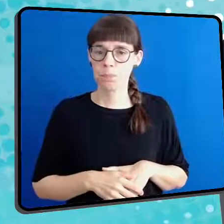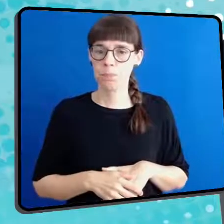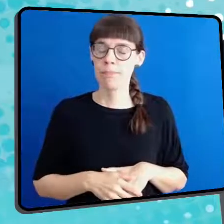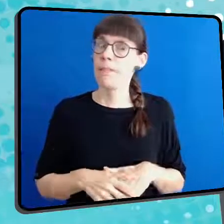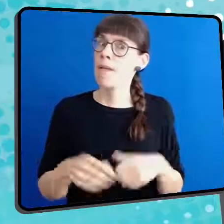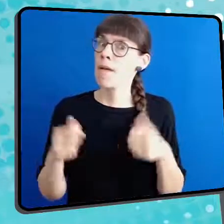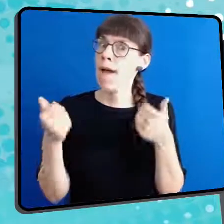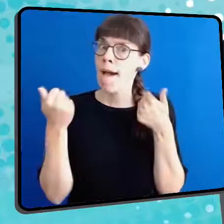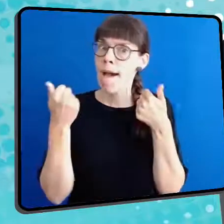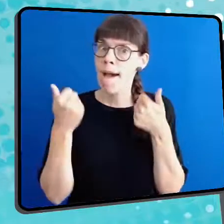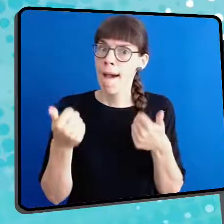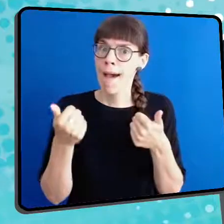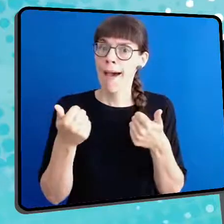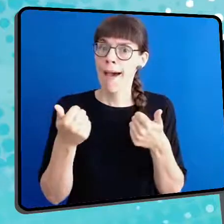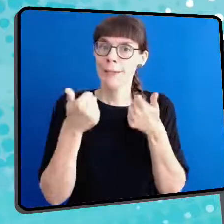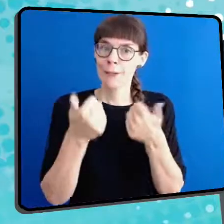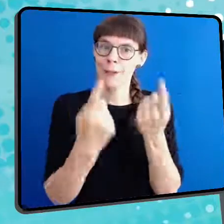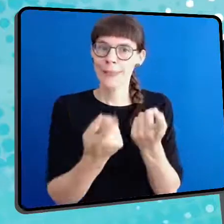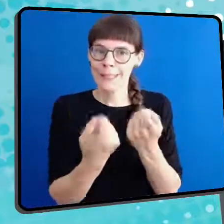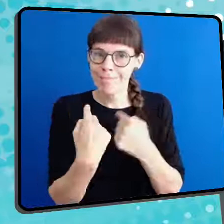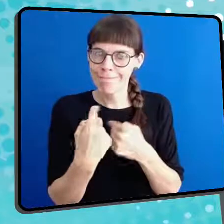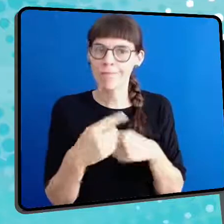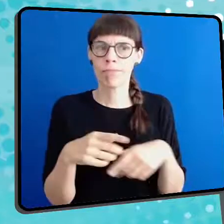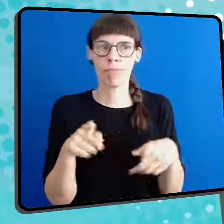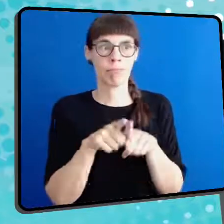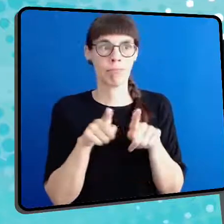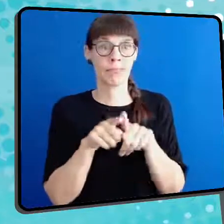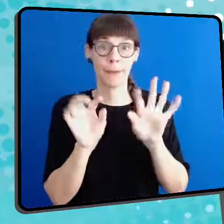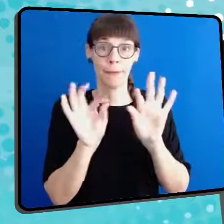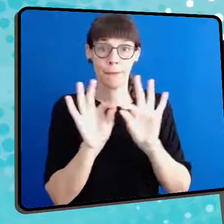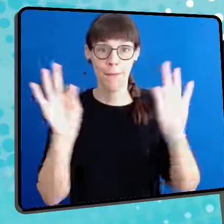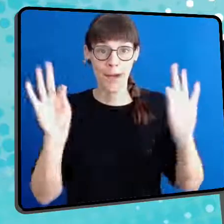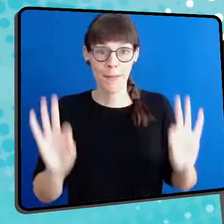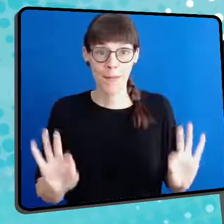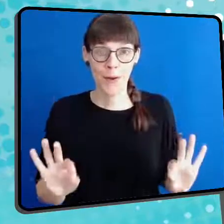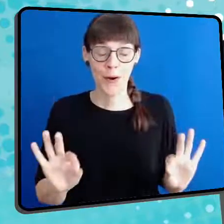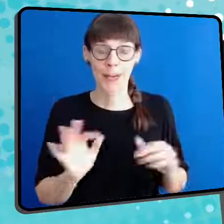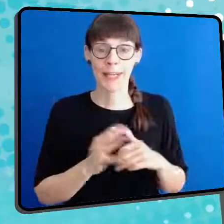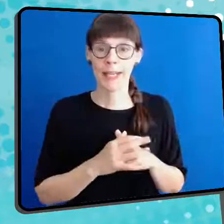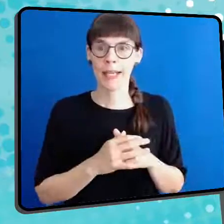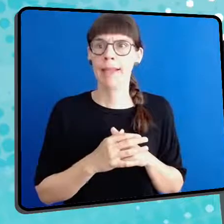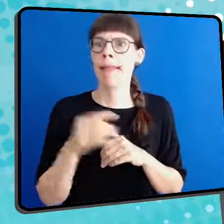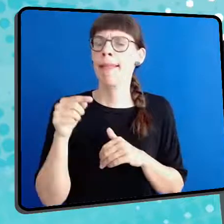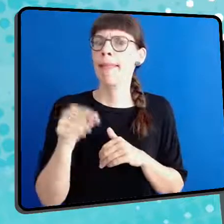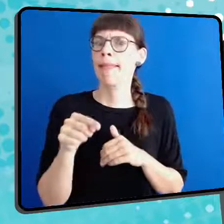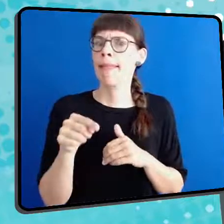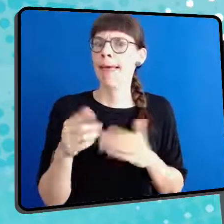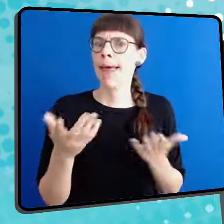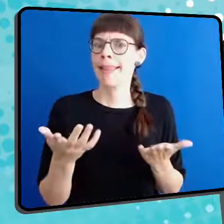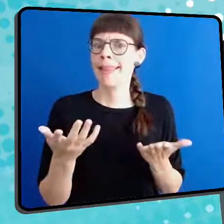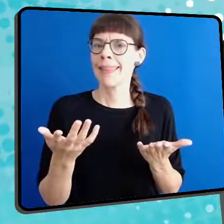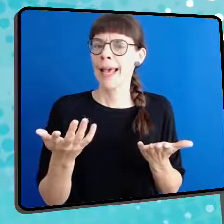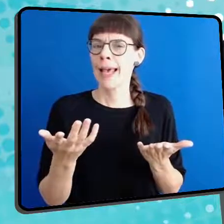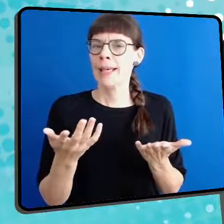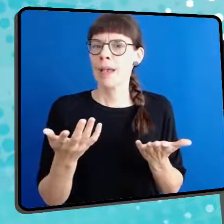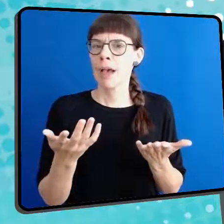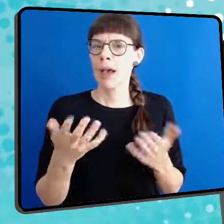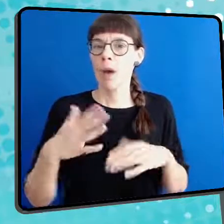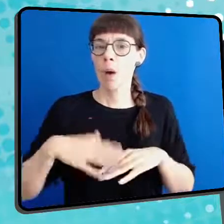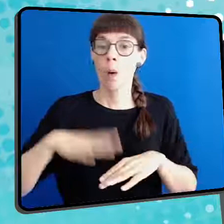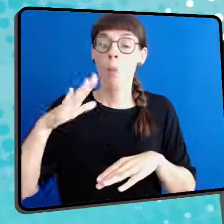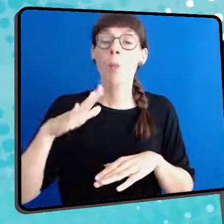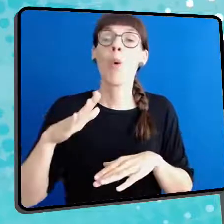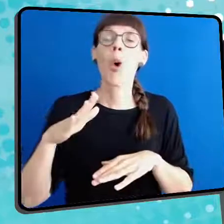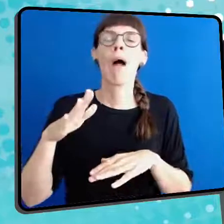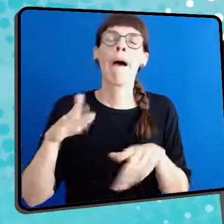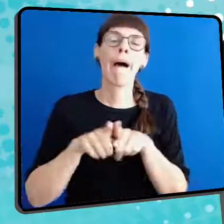that answer. You picked up on framework. That is obviously, normally we would hear something like, from a data scientist,